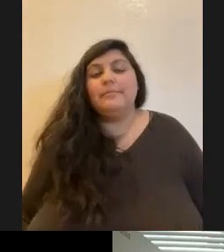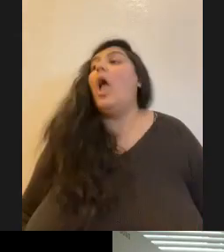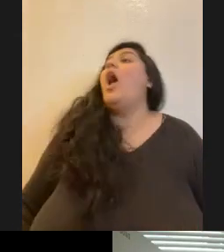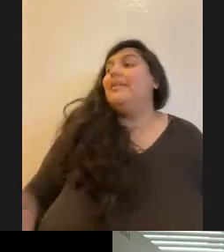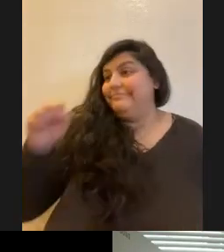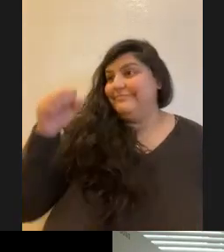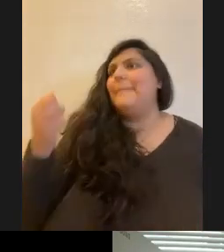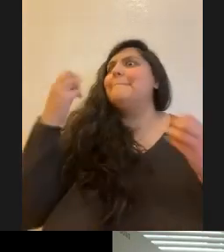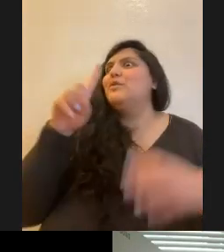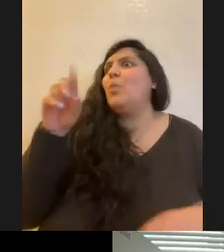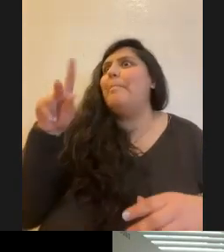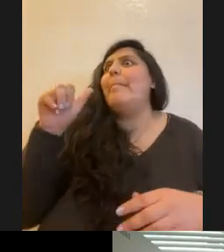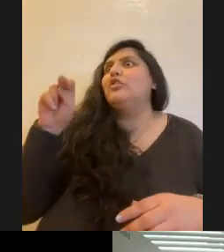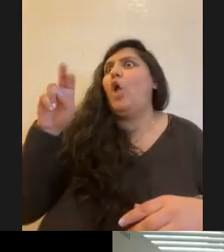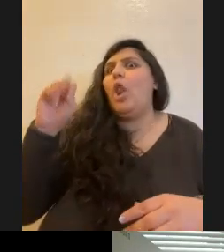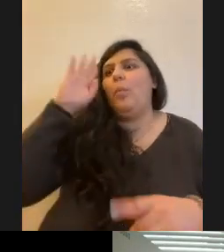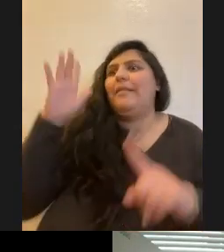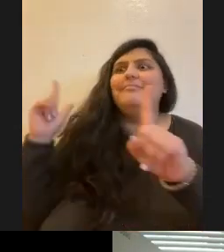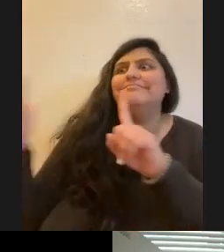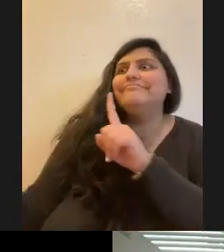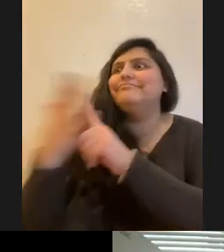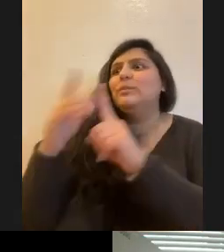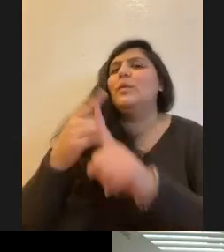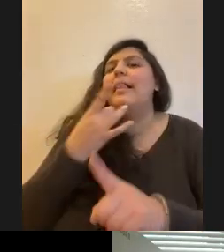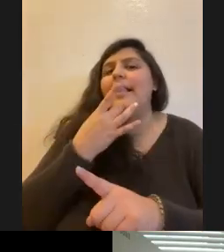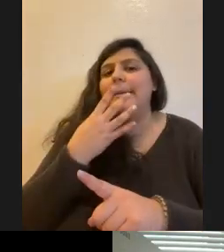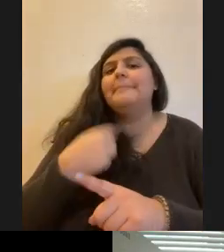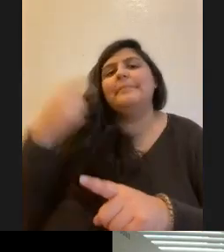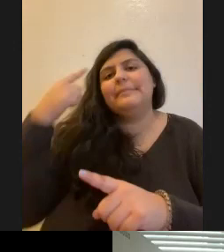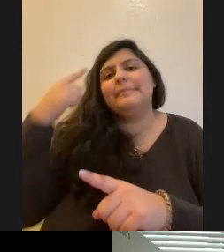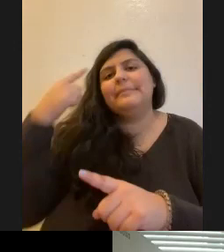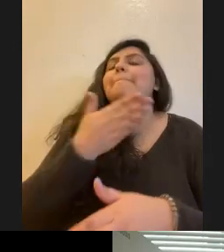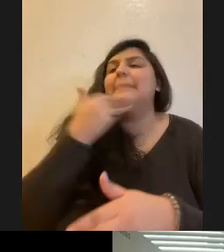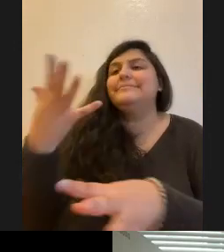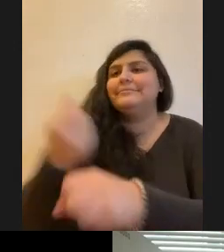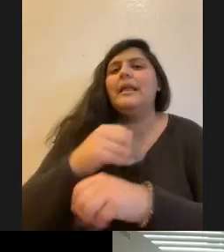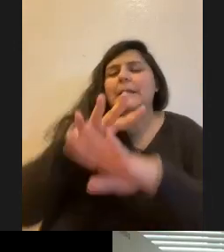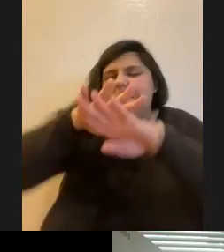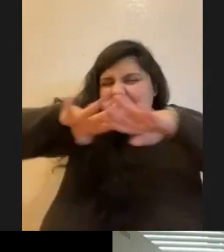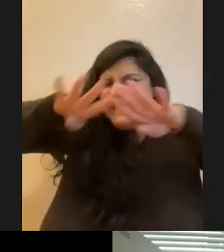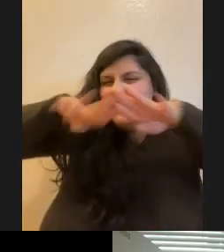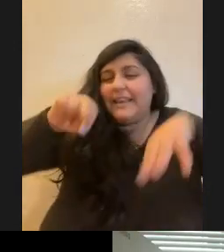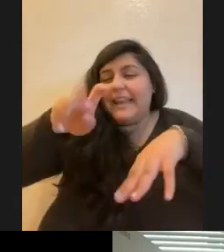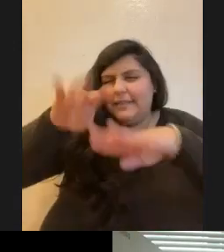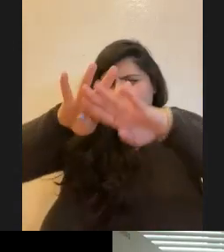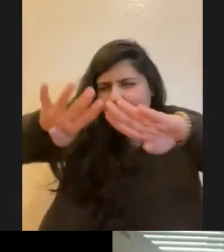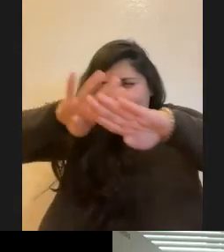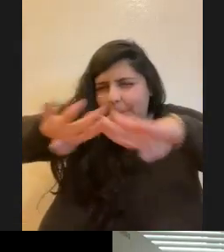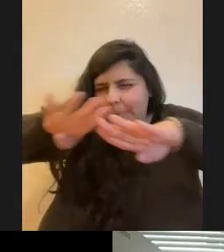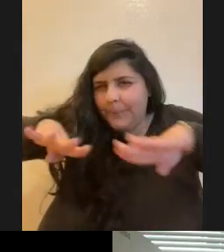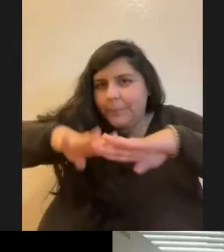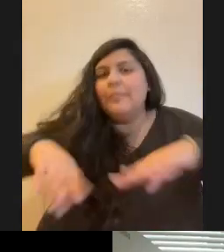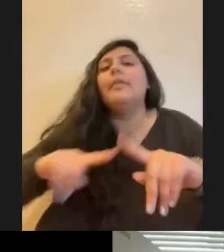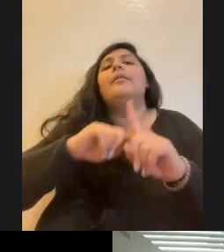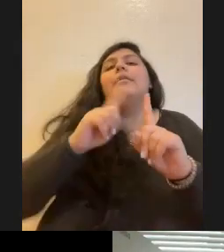lights. I think my biggest recommendation is to get a pretty fine mesh net. Yeah. And kind of